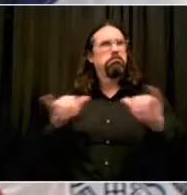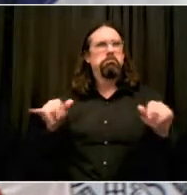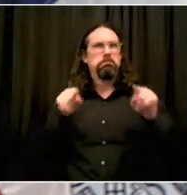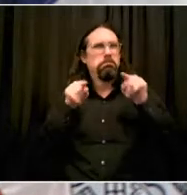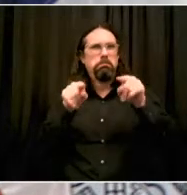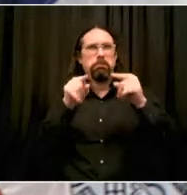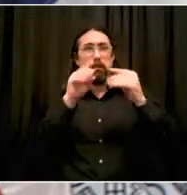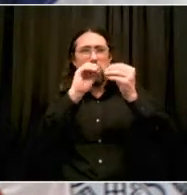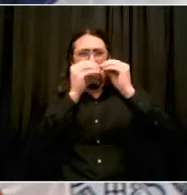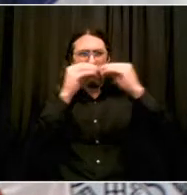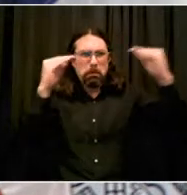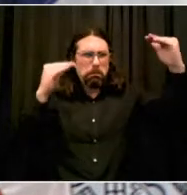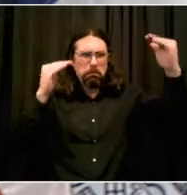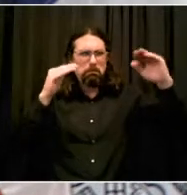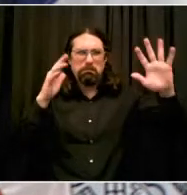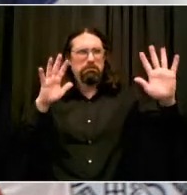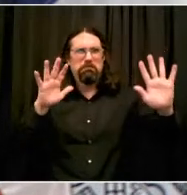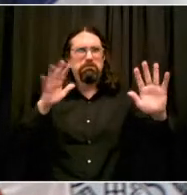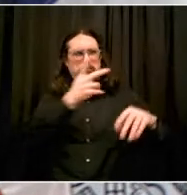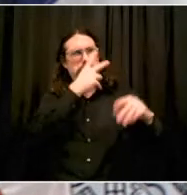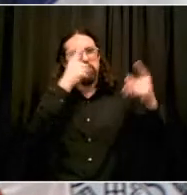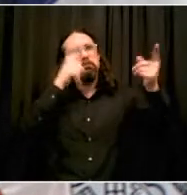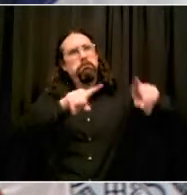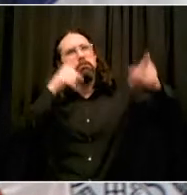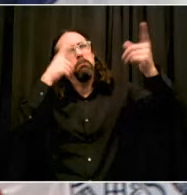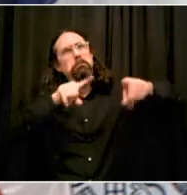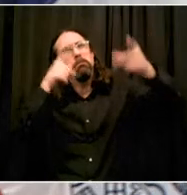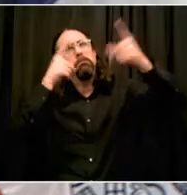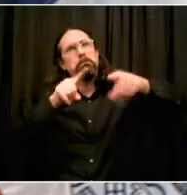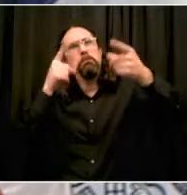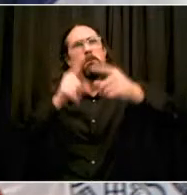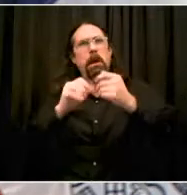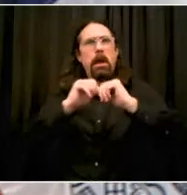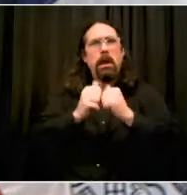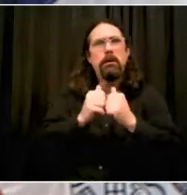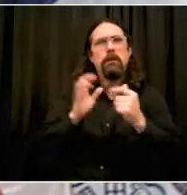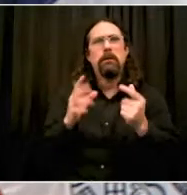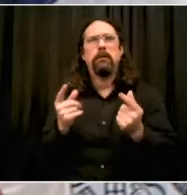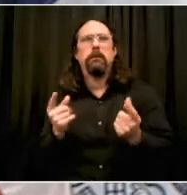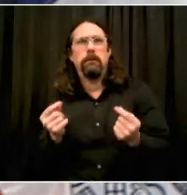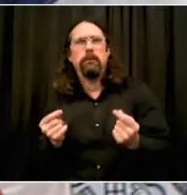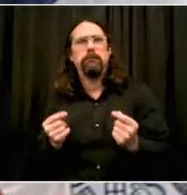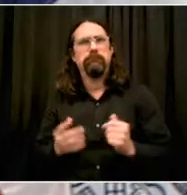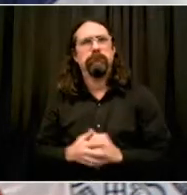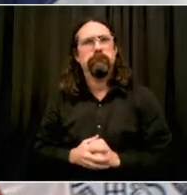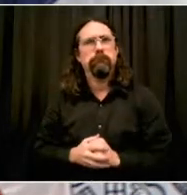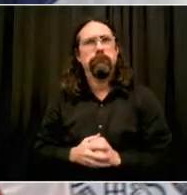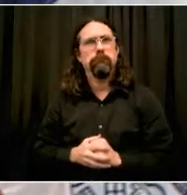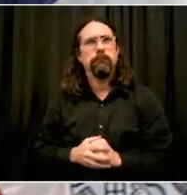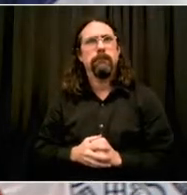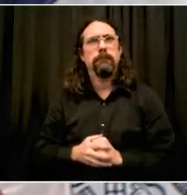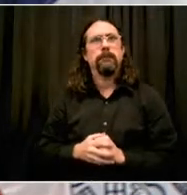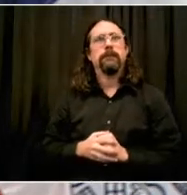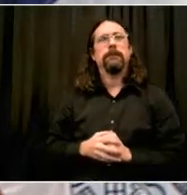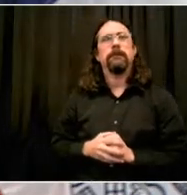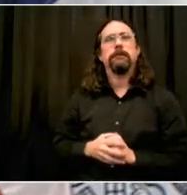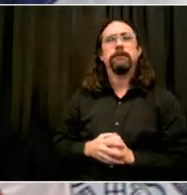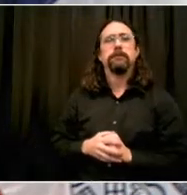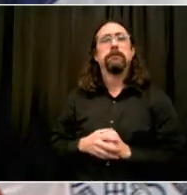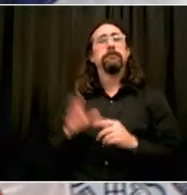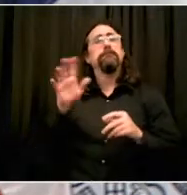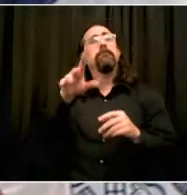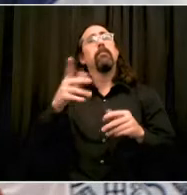is that we put forward the standard related to the schools based on the city's way of counting testing, and that is based on